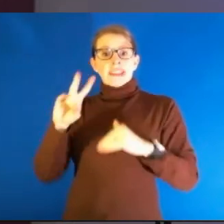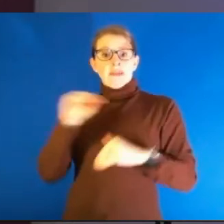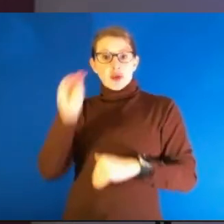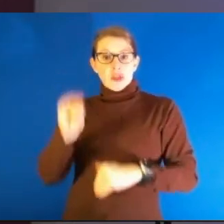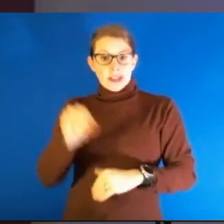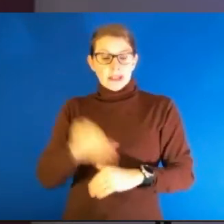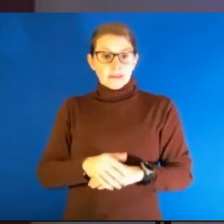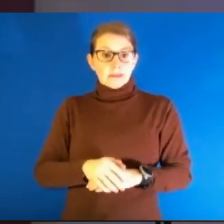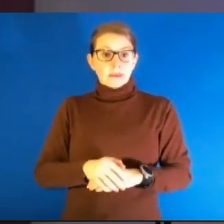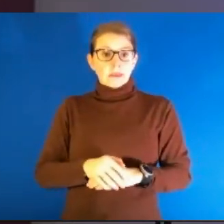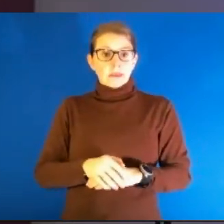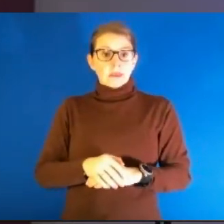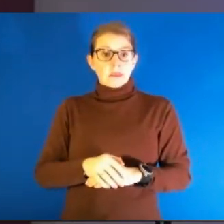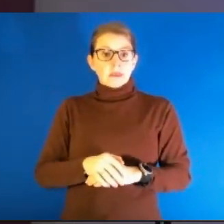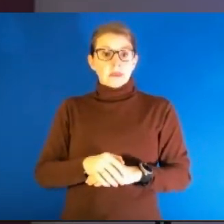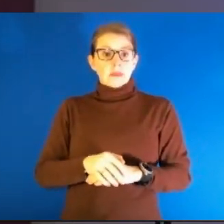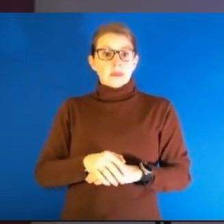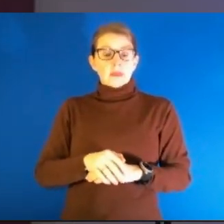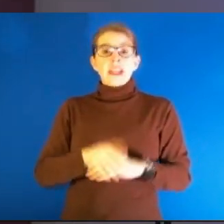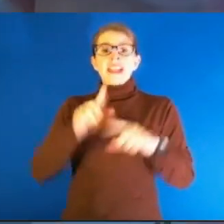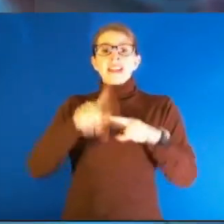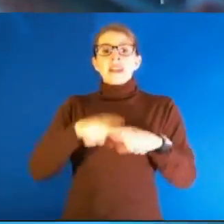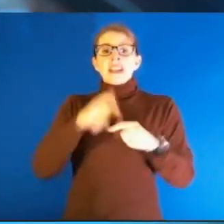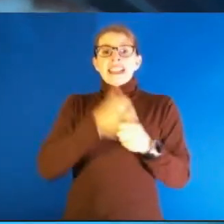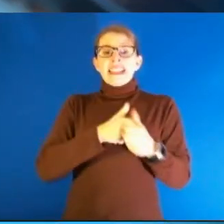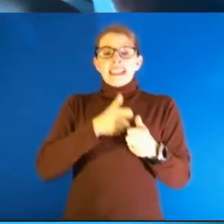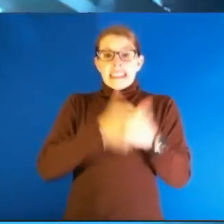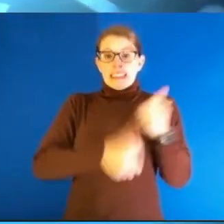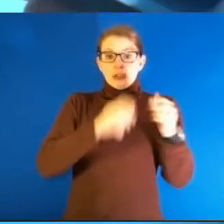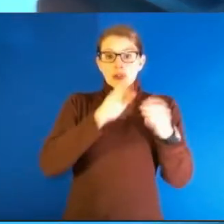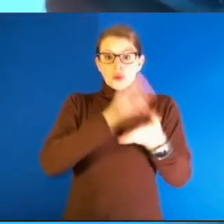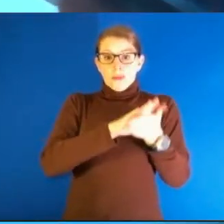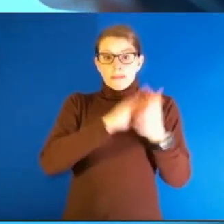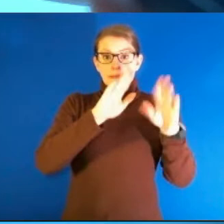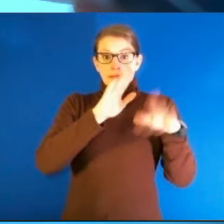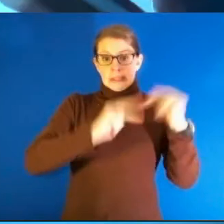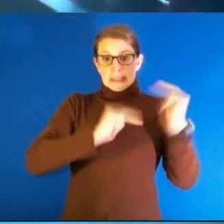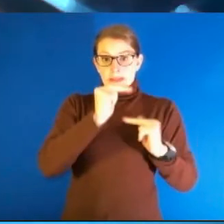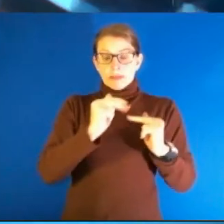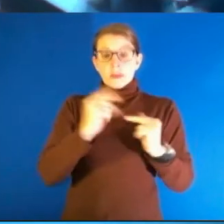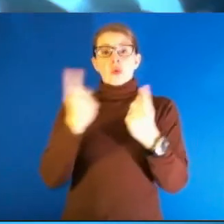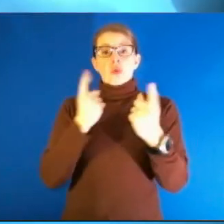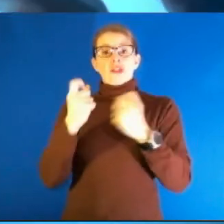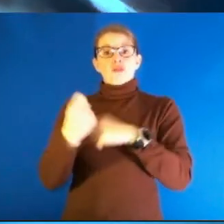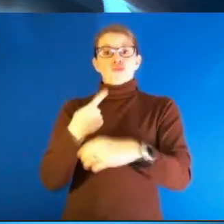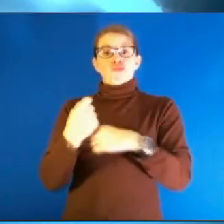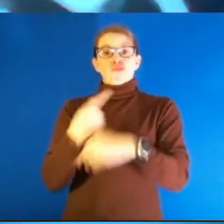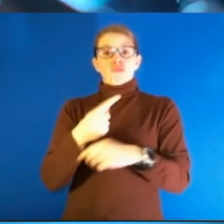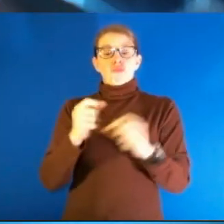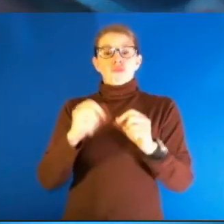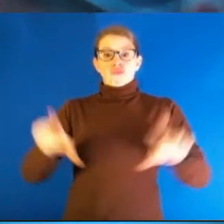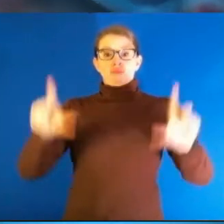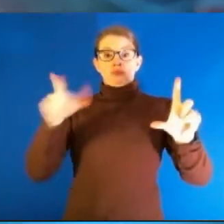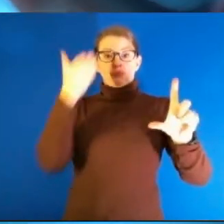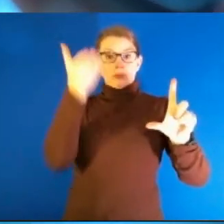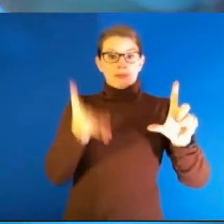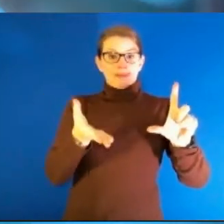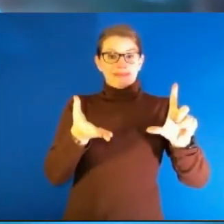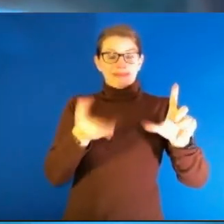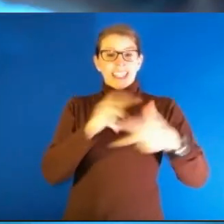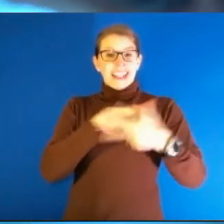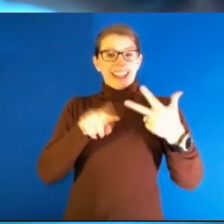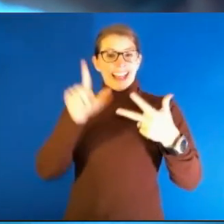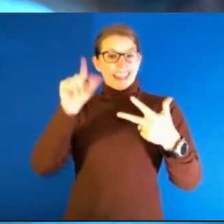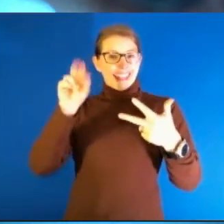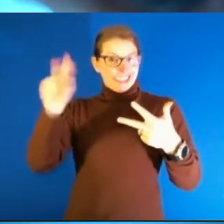a school-by-school basis. So please make sure to get your questions sent into us on YouTube, Facebook, and the Medical News Network. You can find